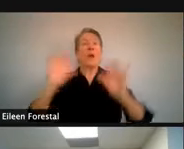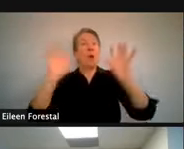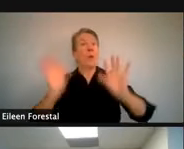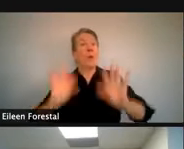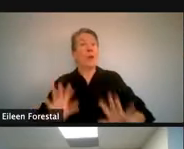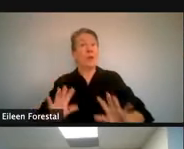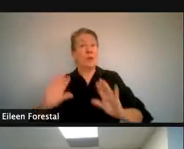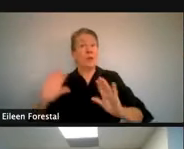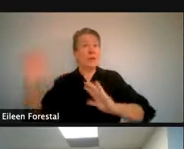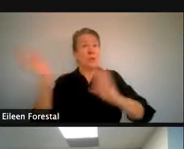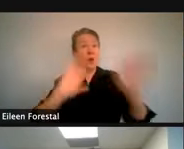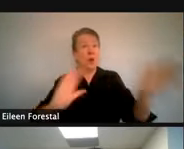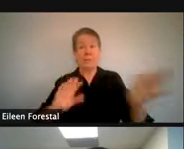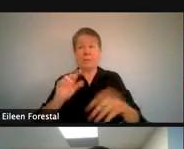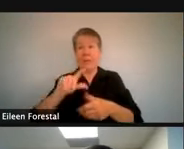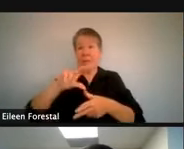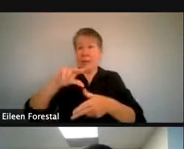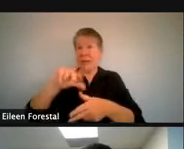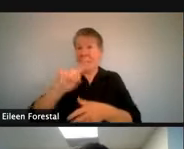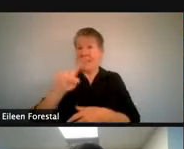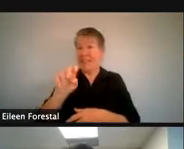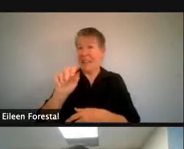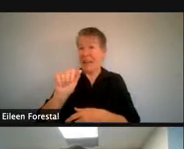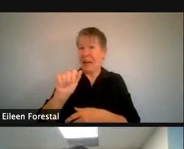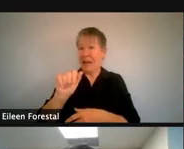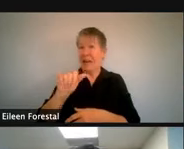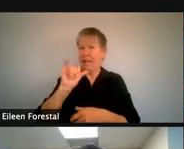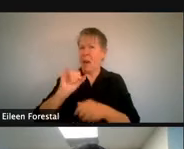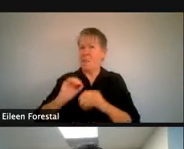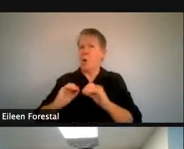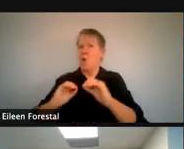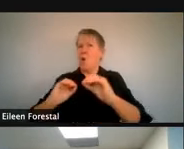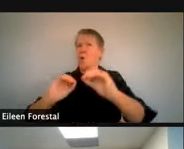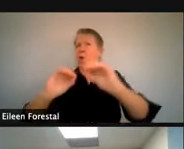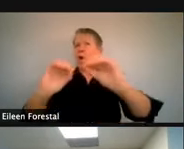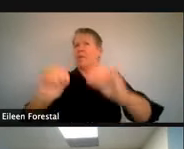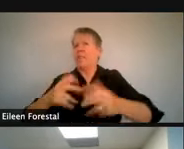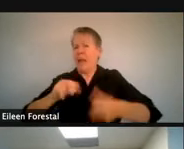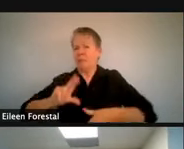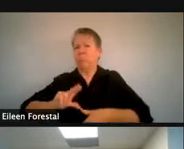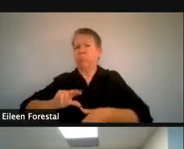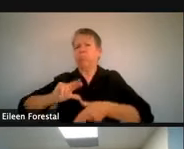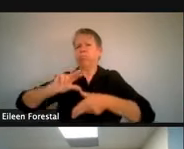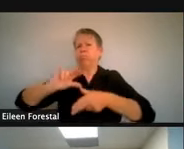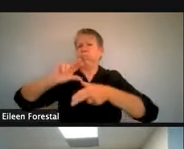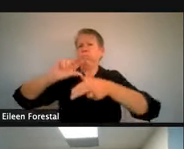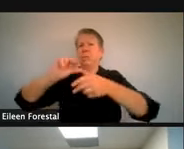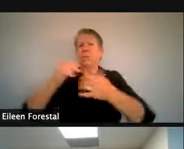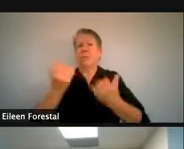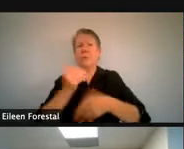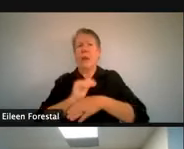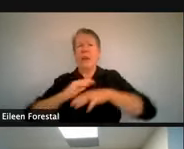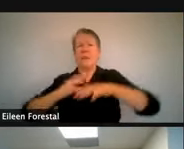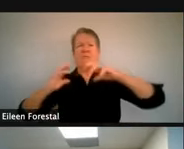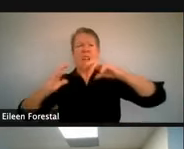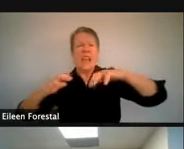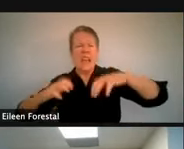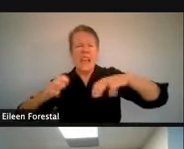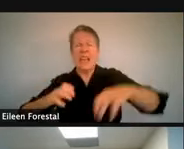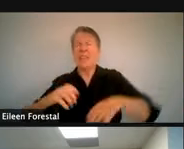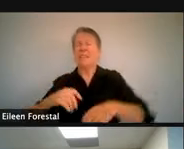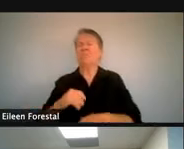back down, is a fast mover. This afternoon and tonight is going to be some serious rain, upwards of 4 inches, wind gusts. That